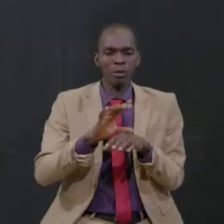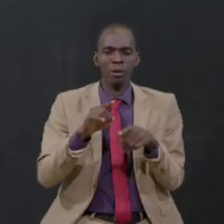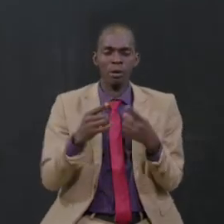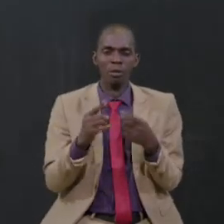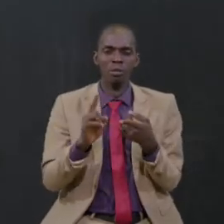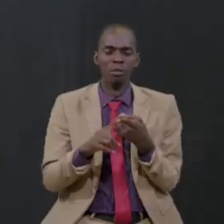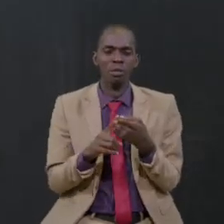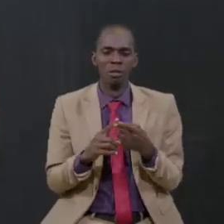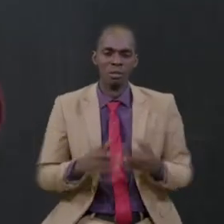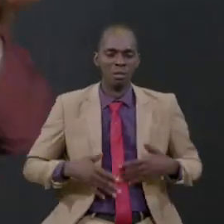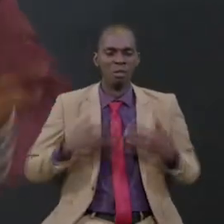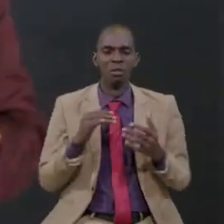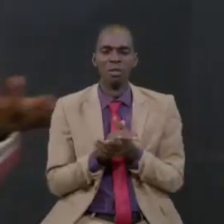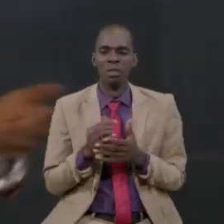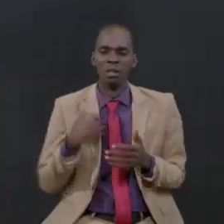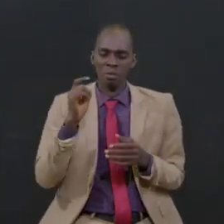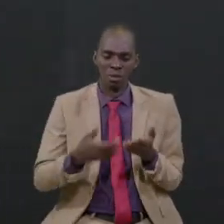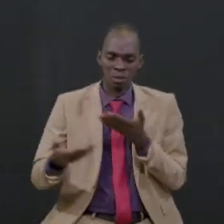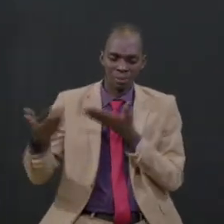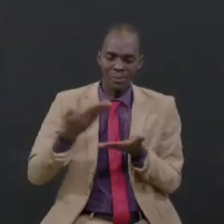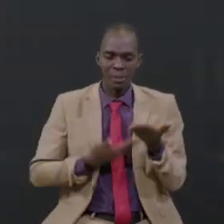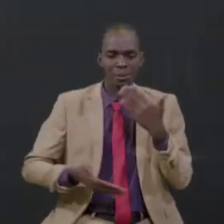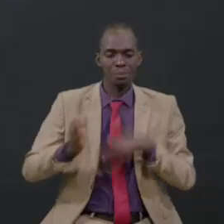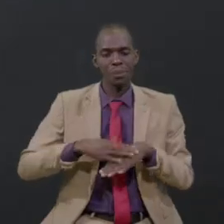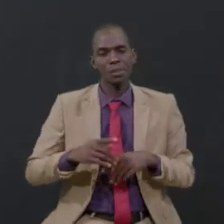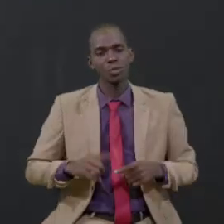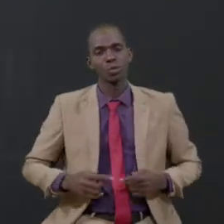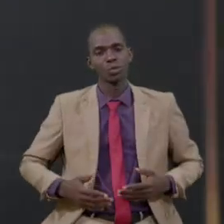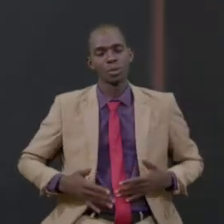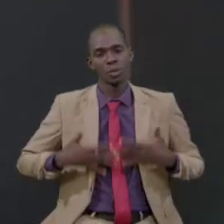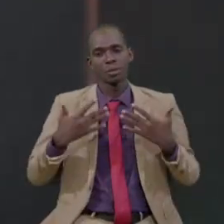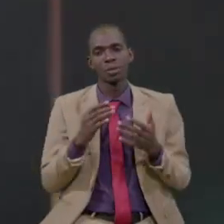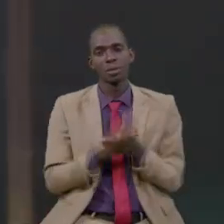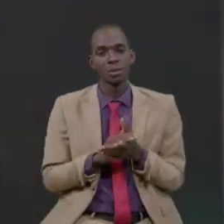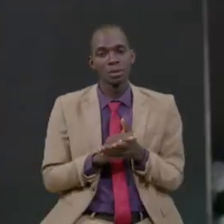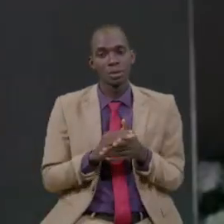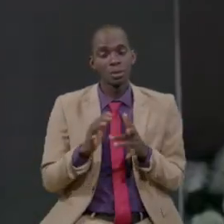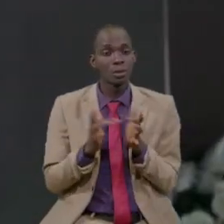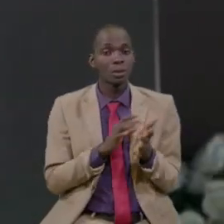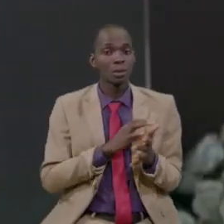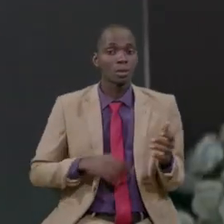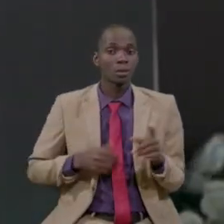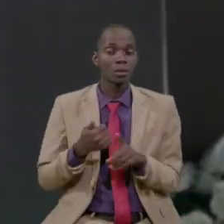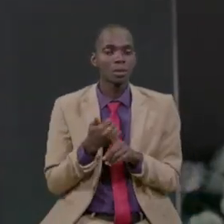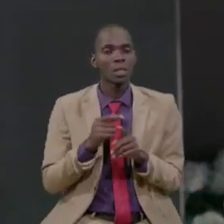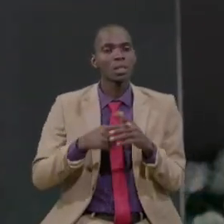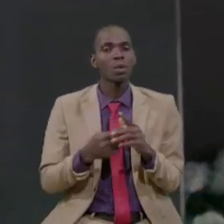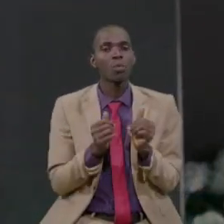back to life. Jesus himself started with Peter. He said, Peter,